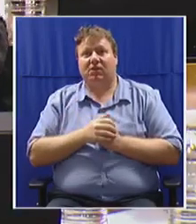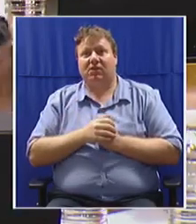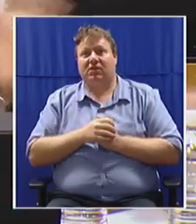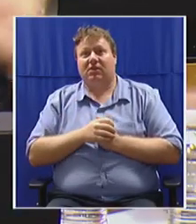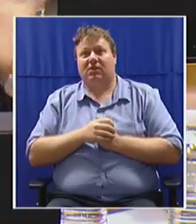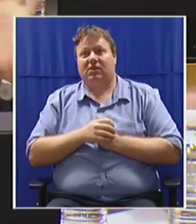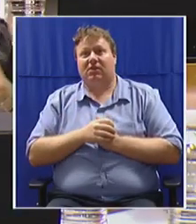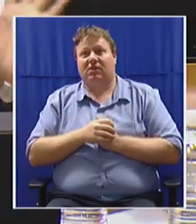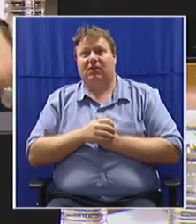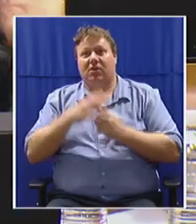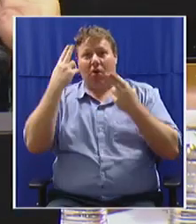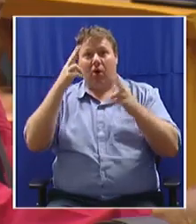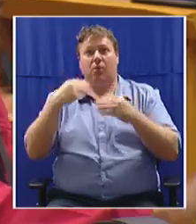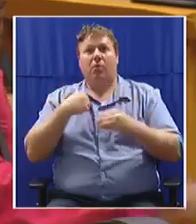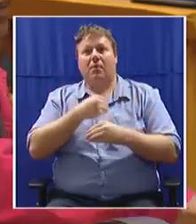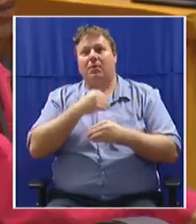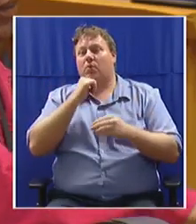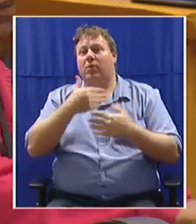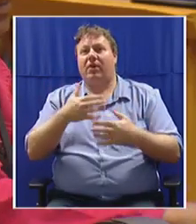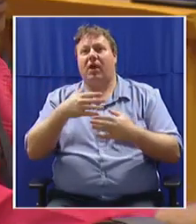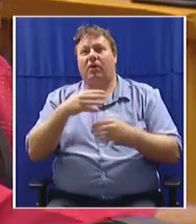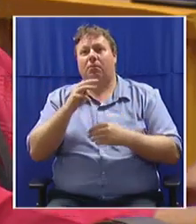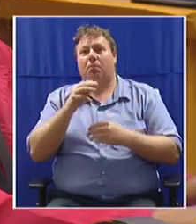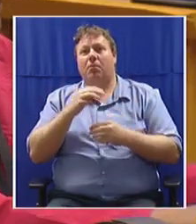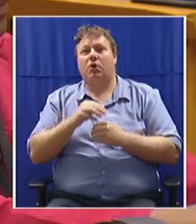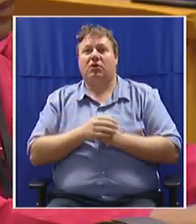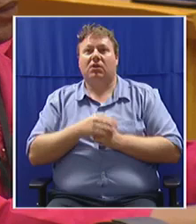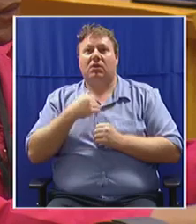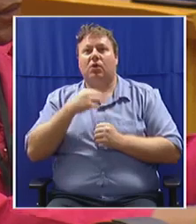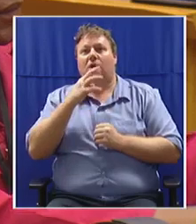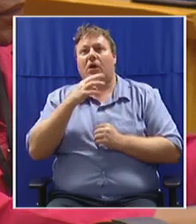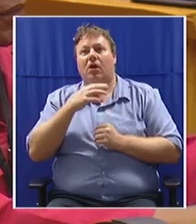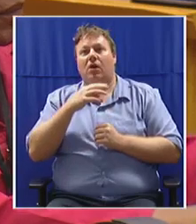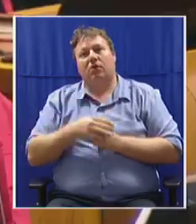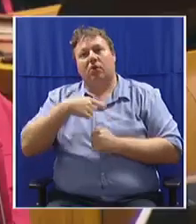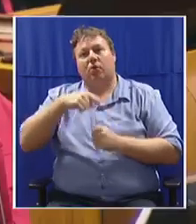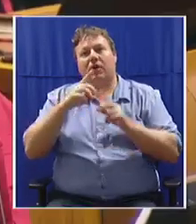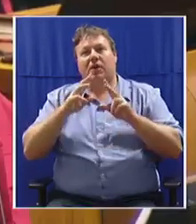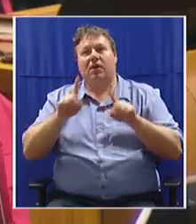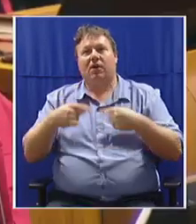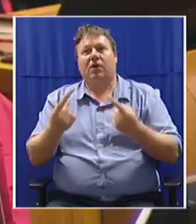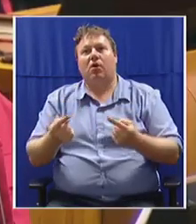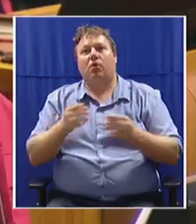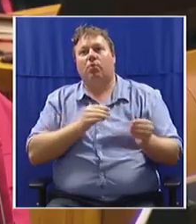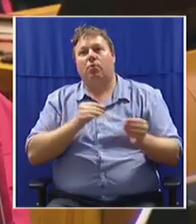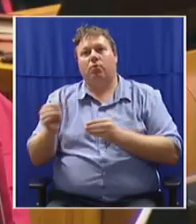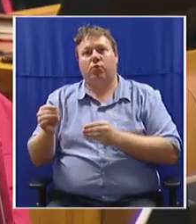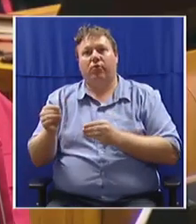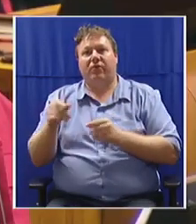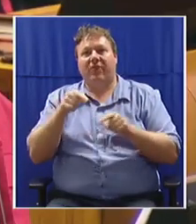reputation of honorable members without a substantive motion. I would rule that you rule him out of order. Move on that